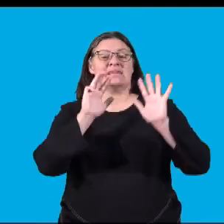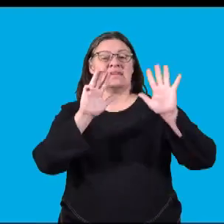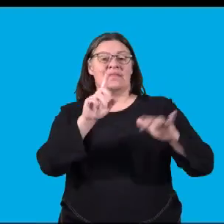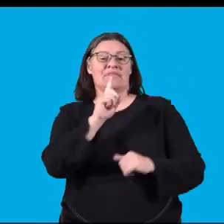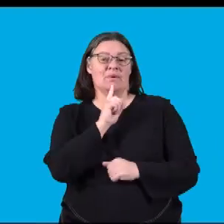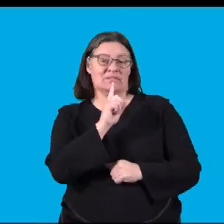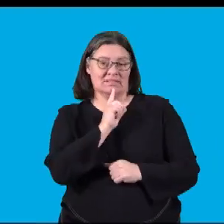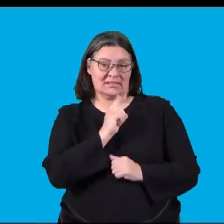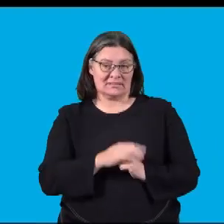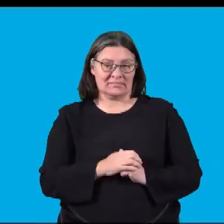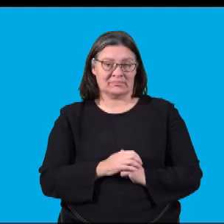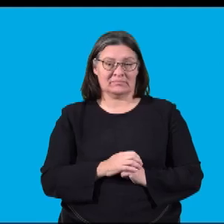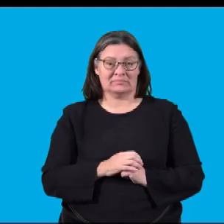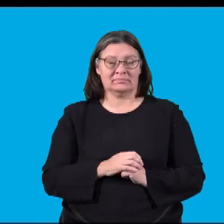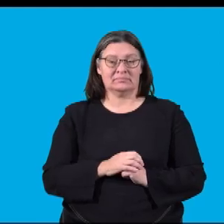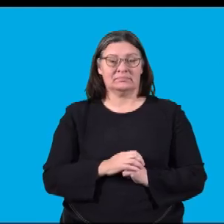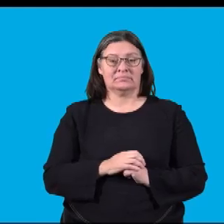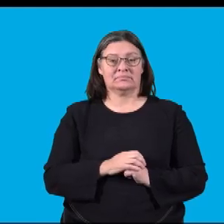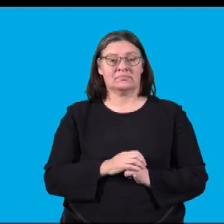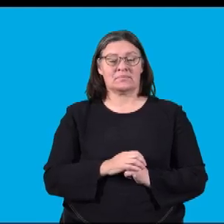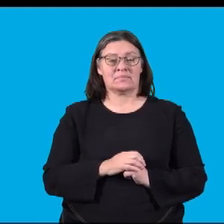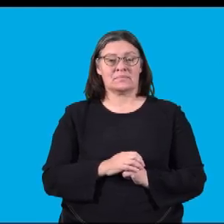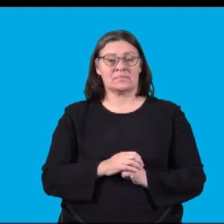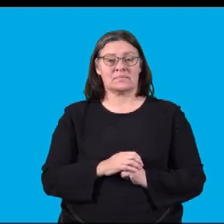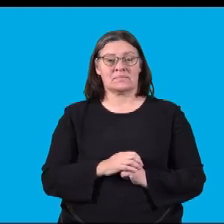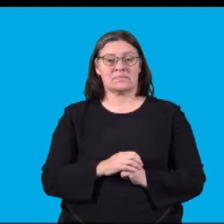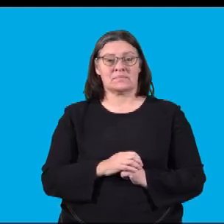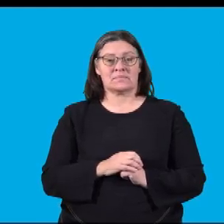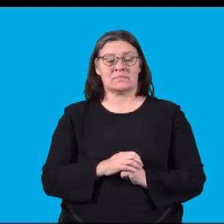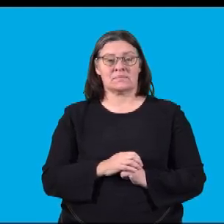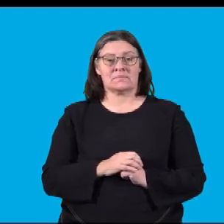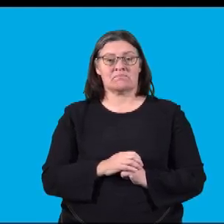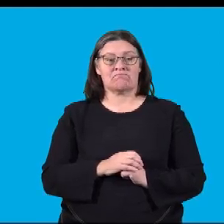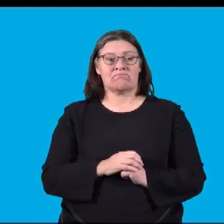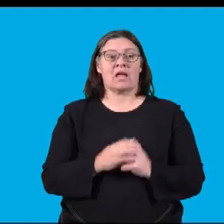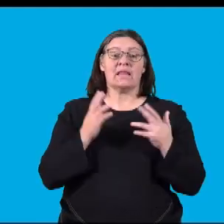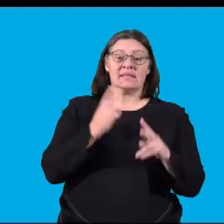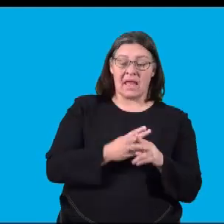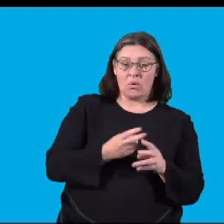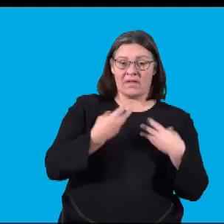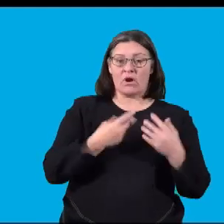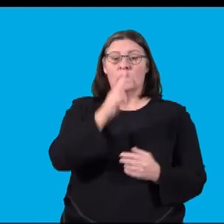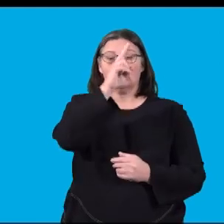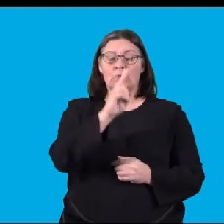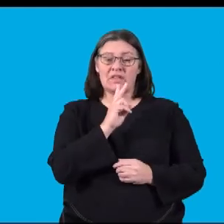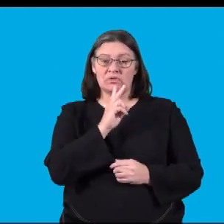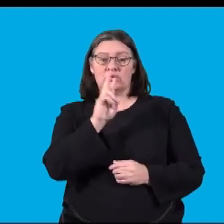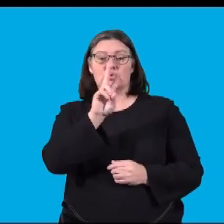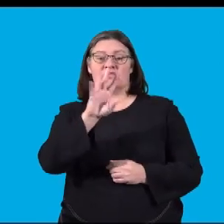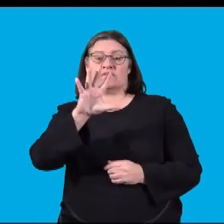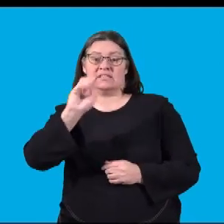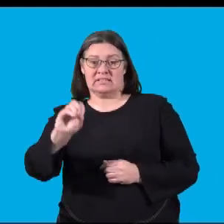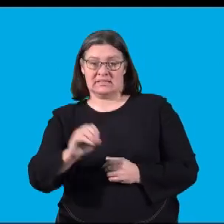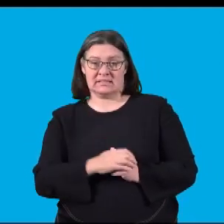multiply all of this by 9,000. It will then give me